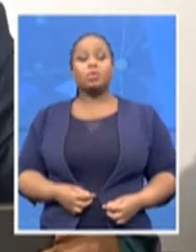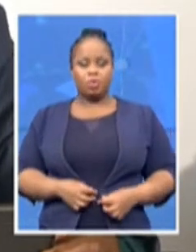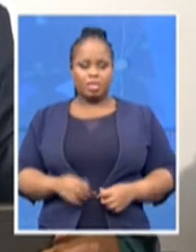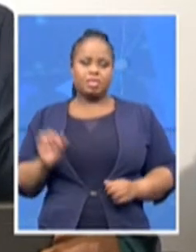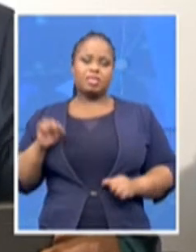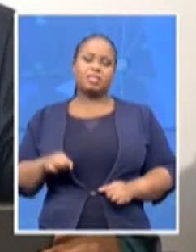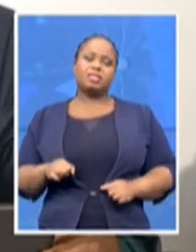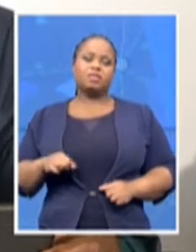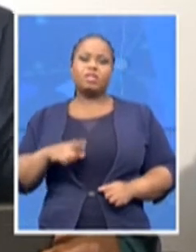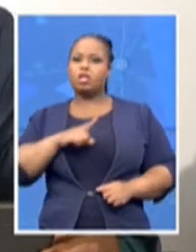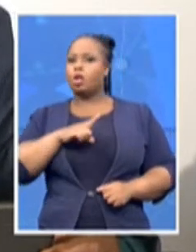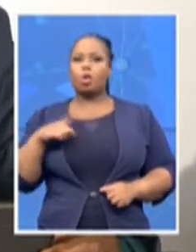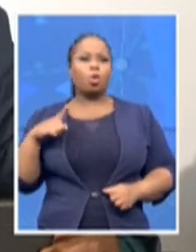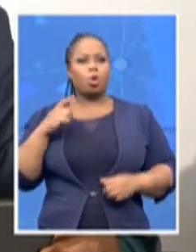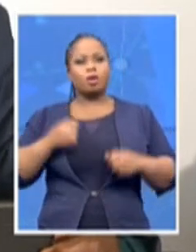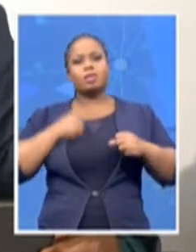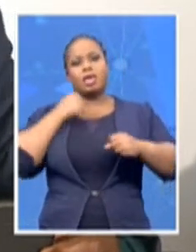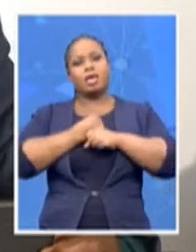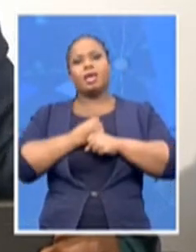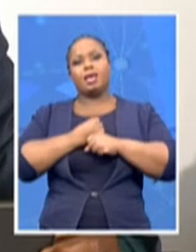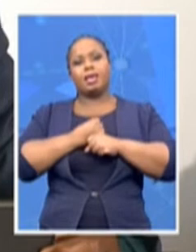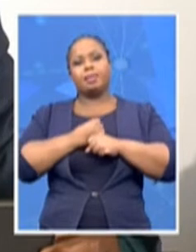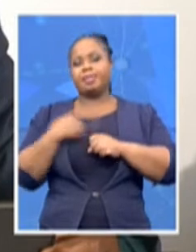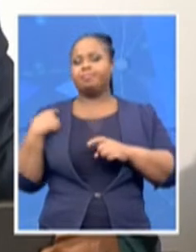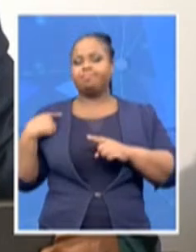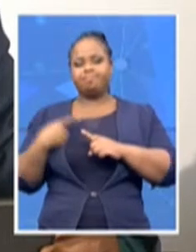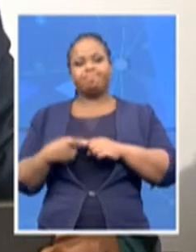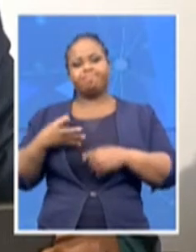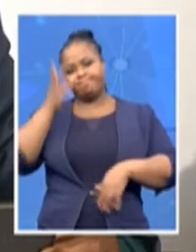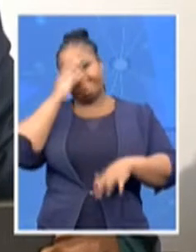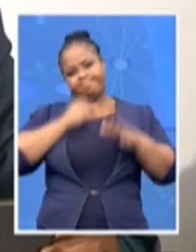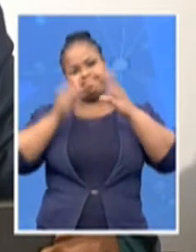but we have learned a lot. But we have made progress.